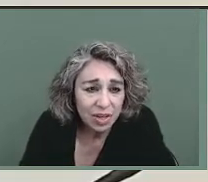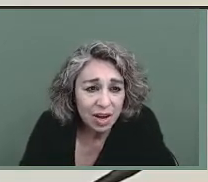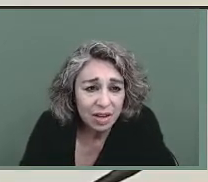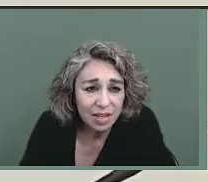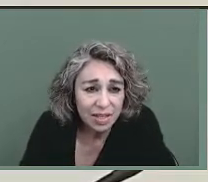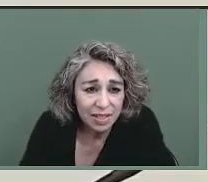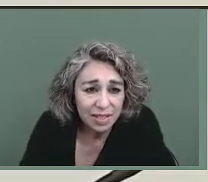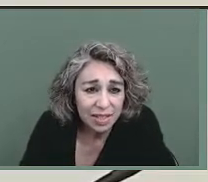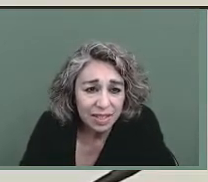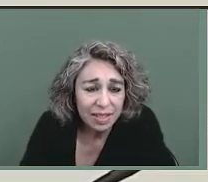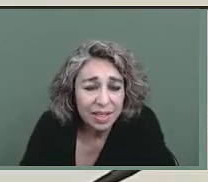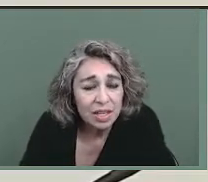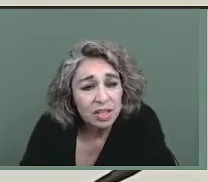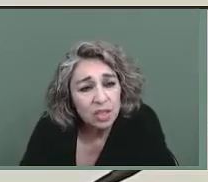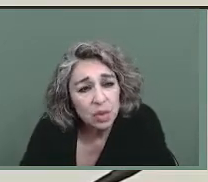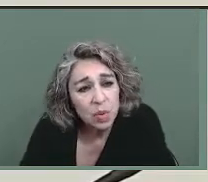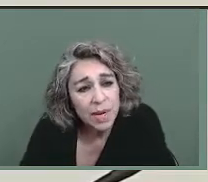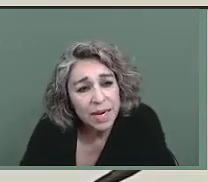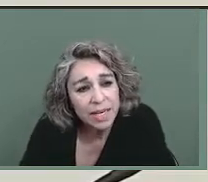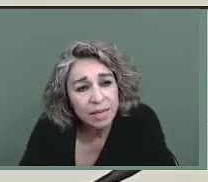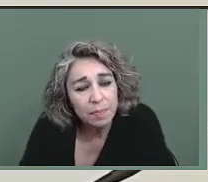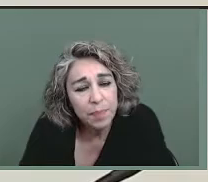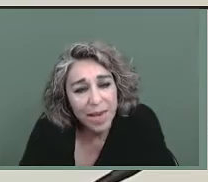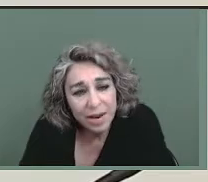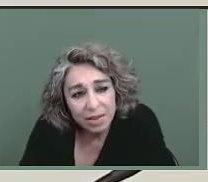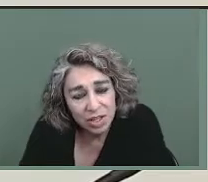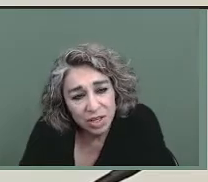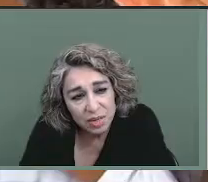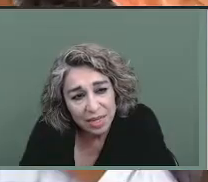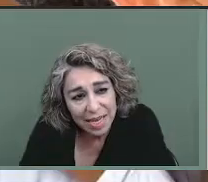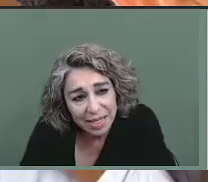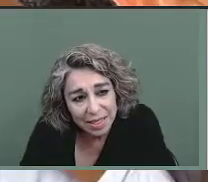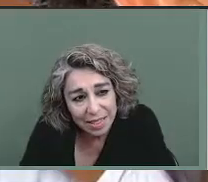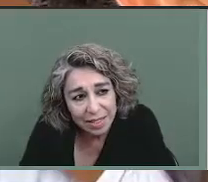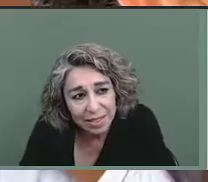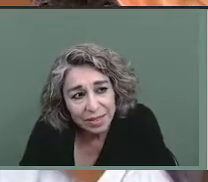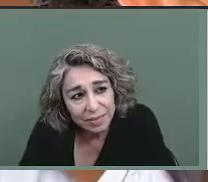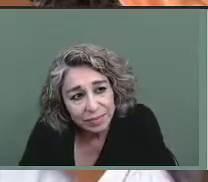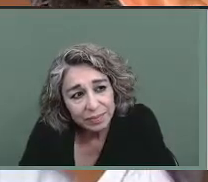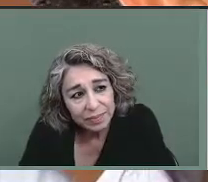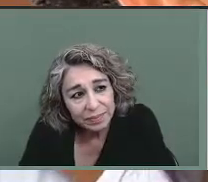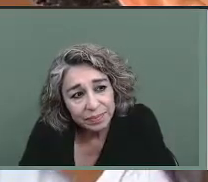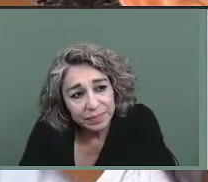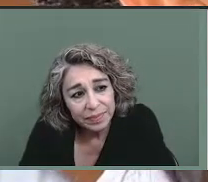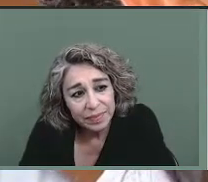antisocial conduct. So we need to better the circumstances,